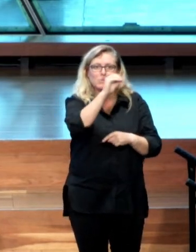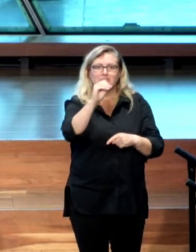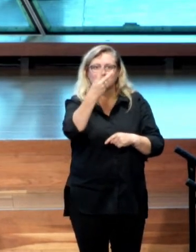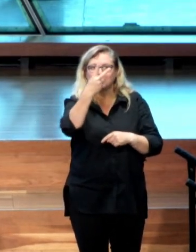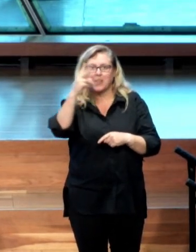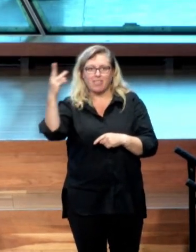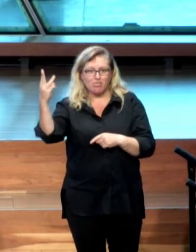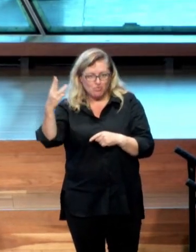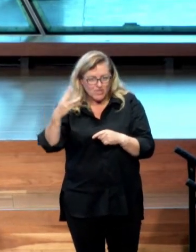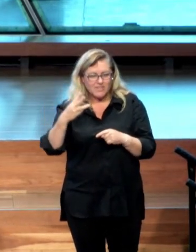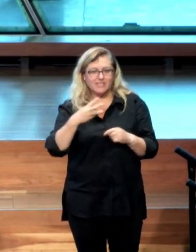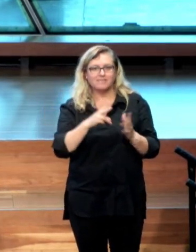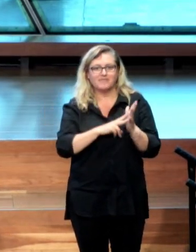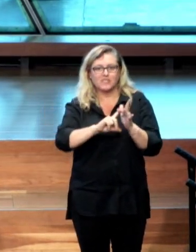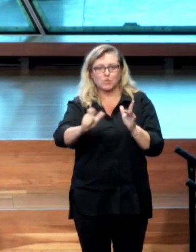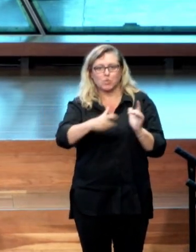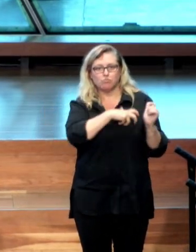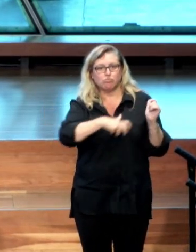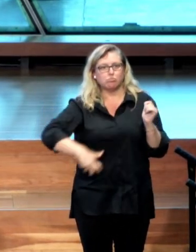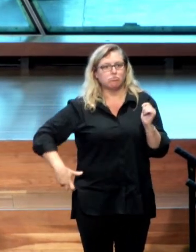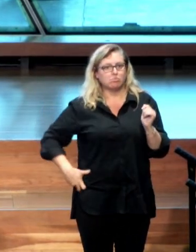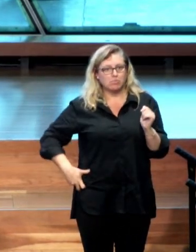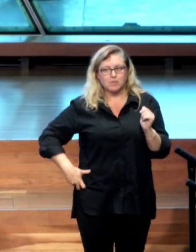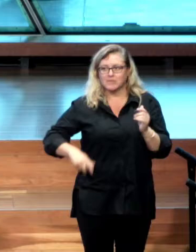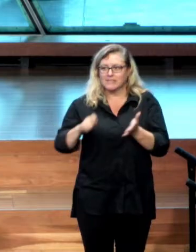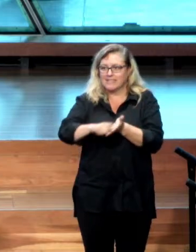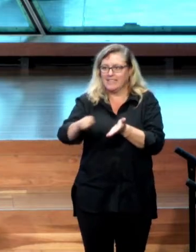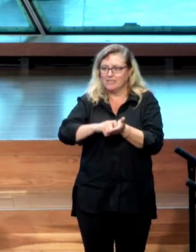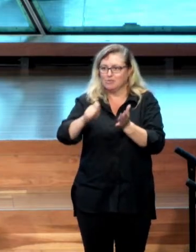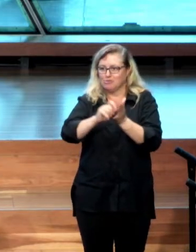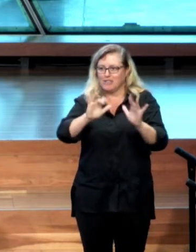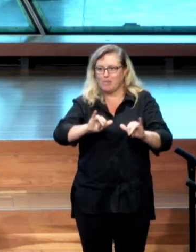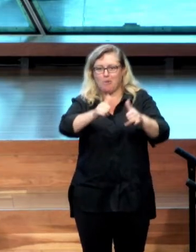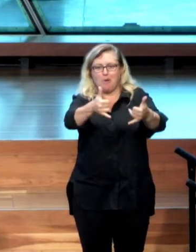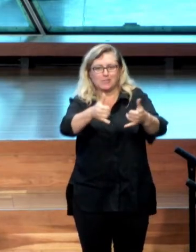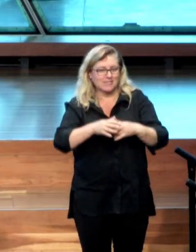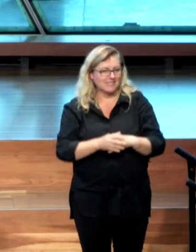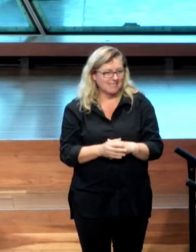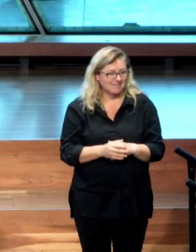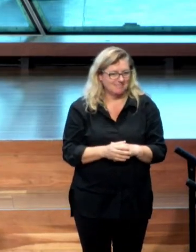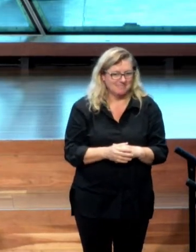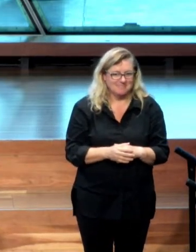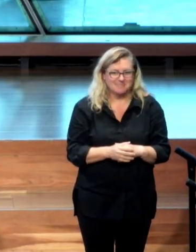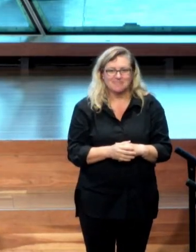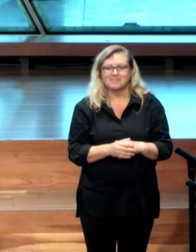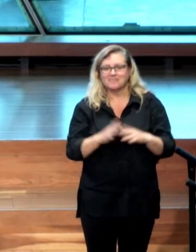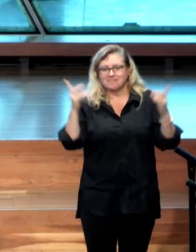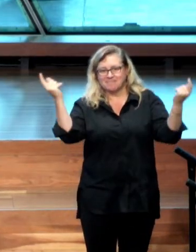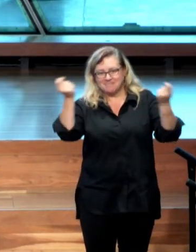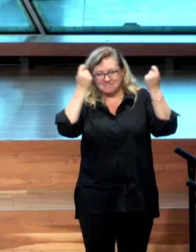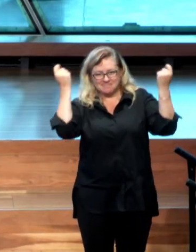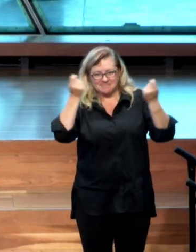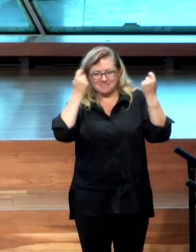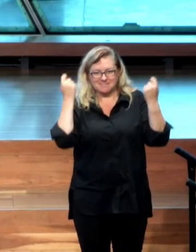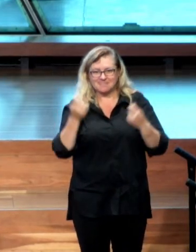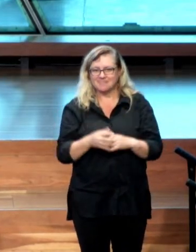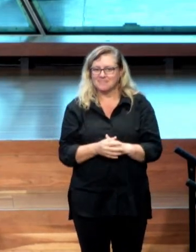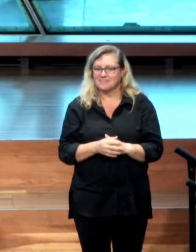2023 Victorian Premier's Literary Awards, which, yes, celebrate,